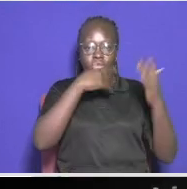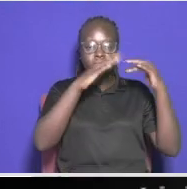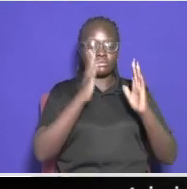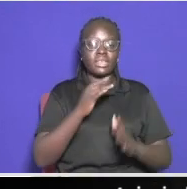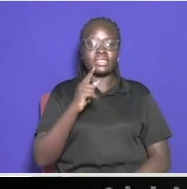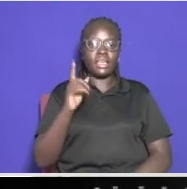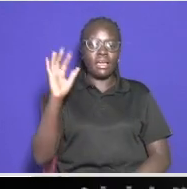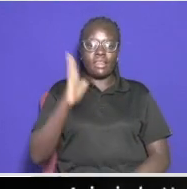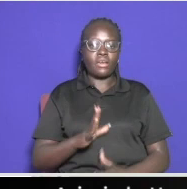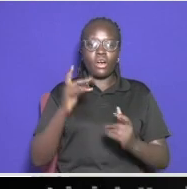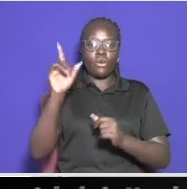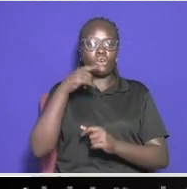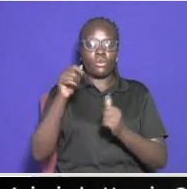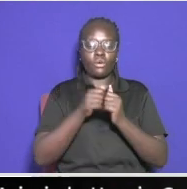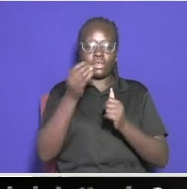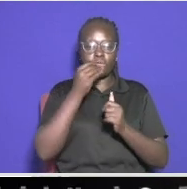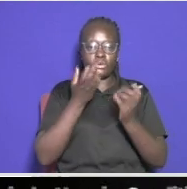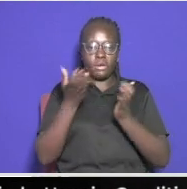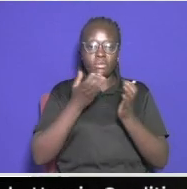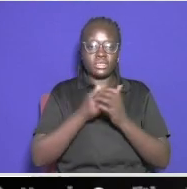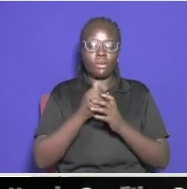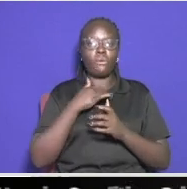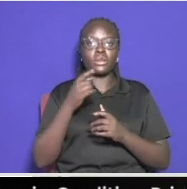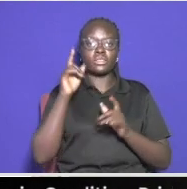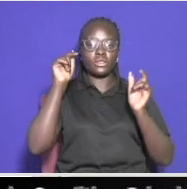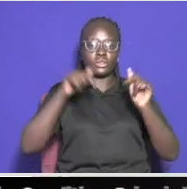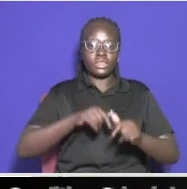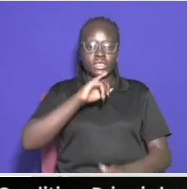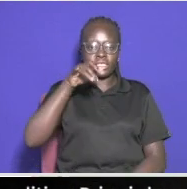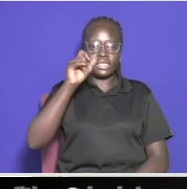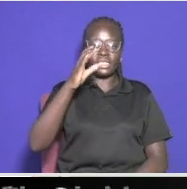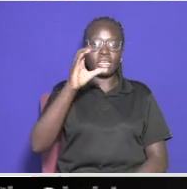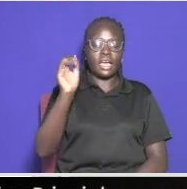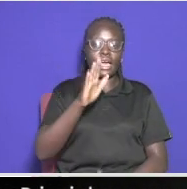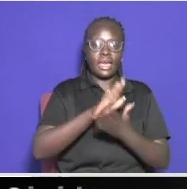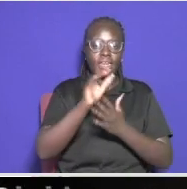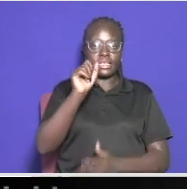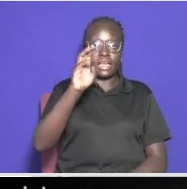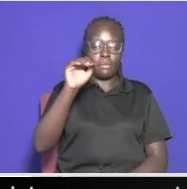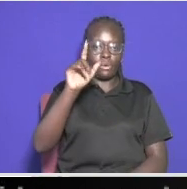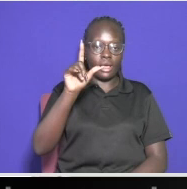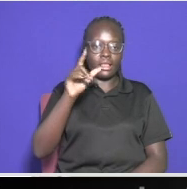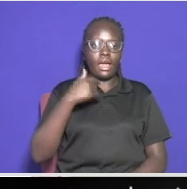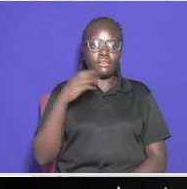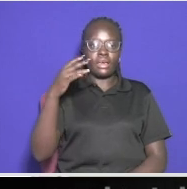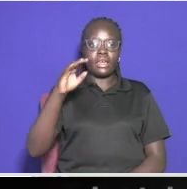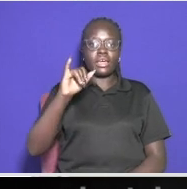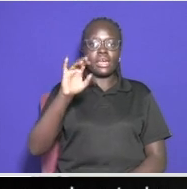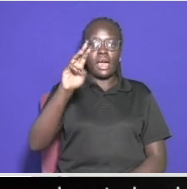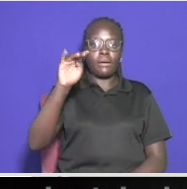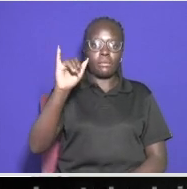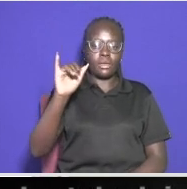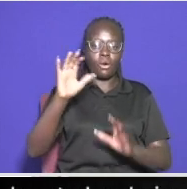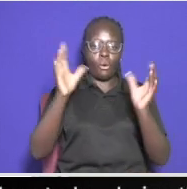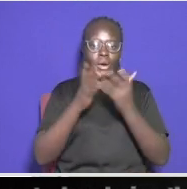go wrong with the food business. Our entrepreneurs today, Jessica and Samuel, set up Yummy World Kenya, a